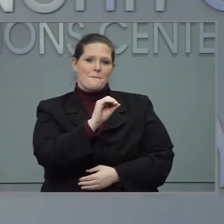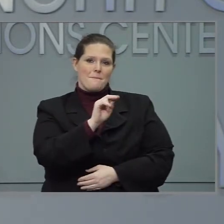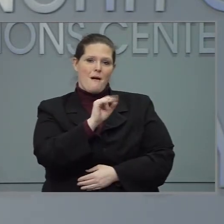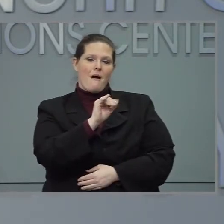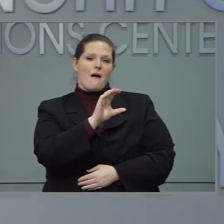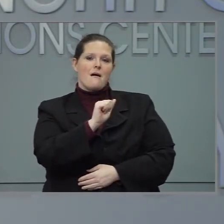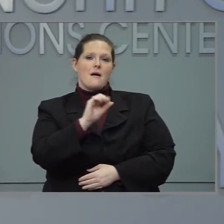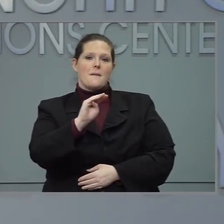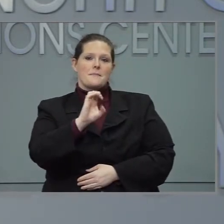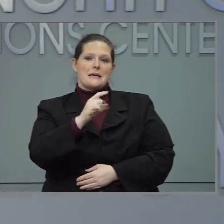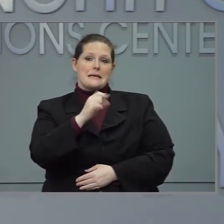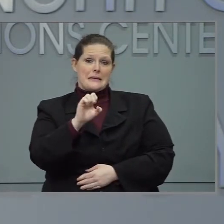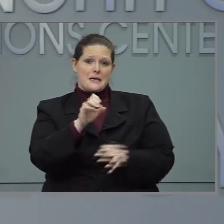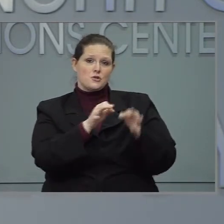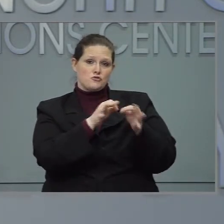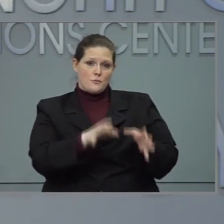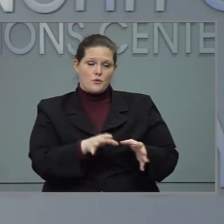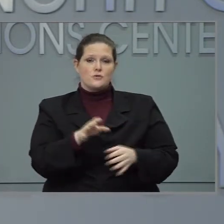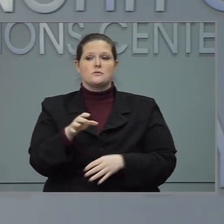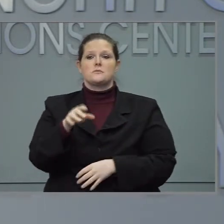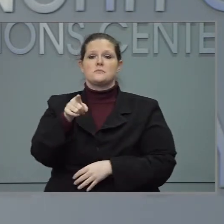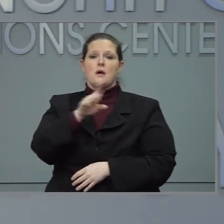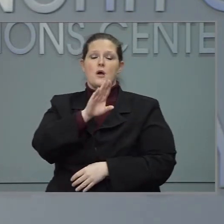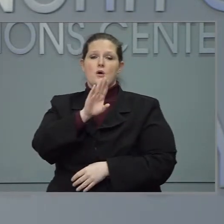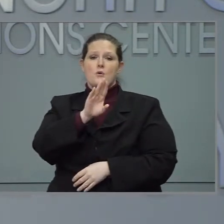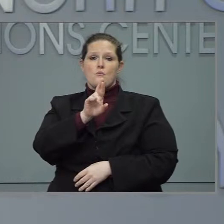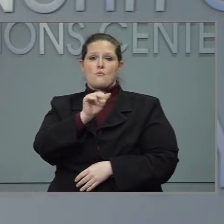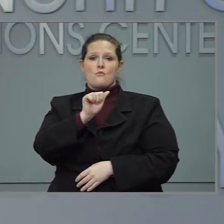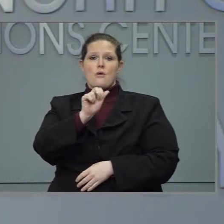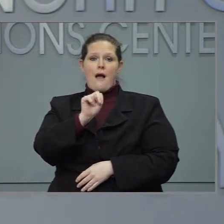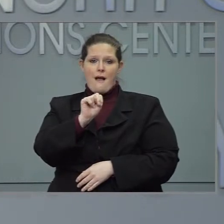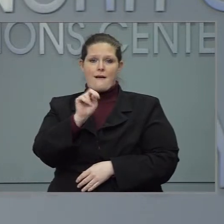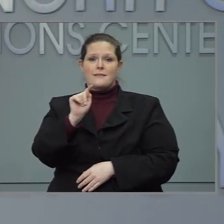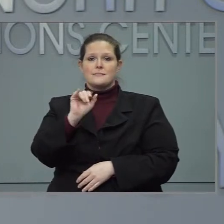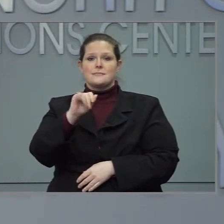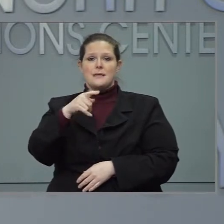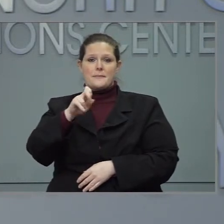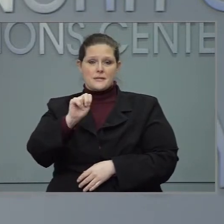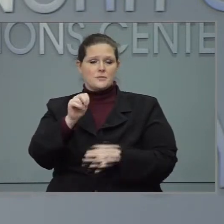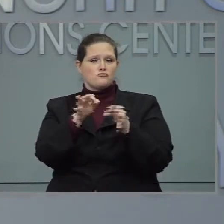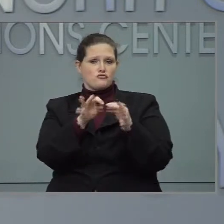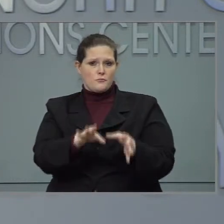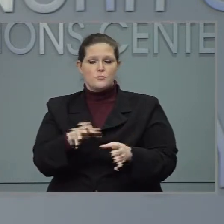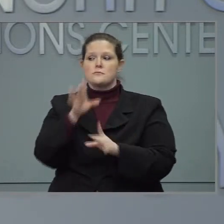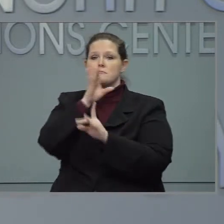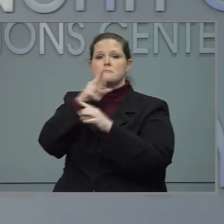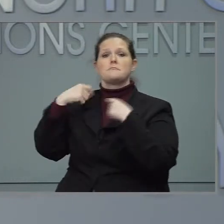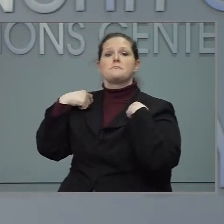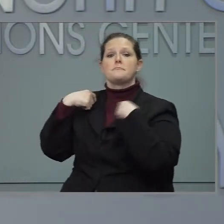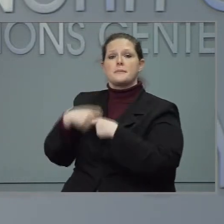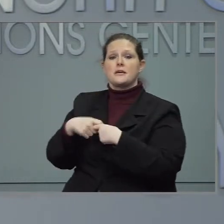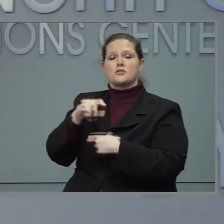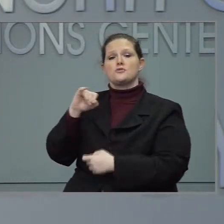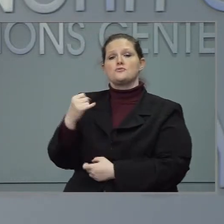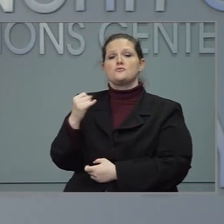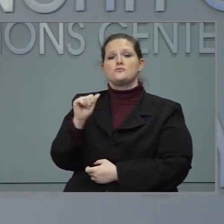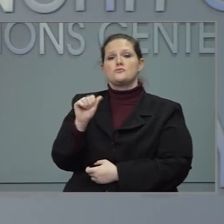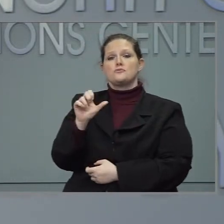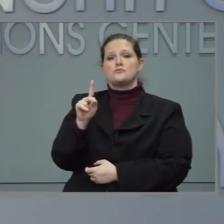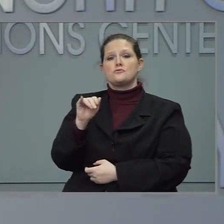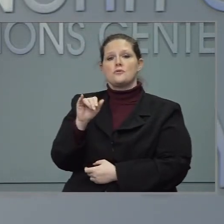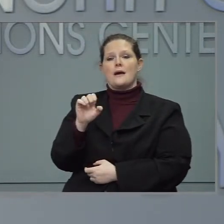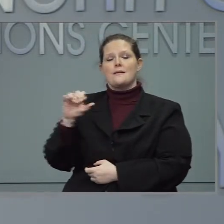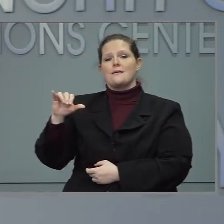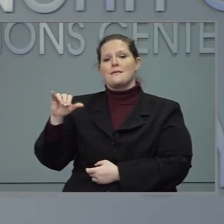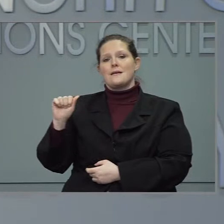Tipton are our sign language interpreters, and we have Jackie and Jasmine Mativier, who are our Spanish language interpreters. And